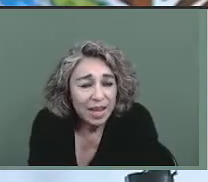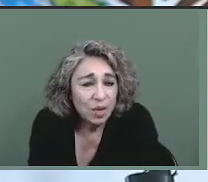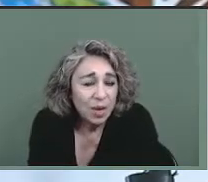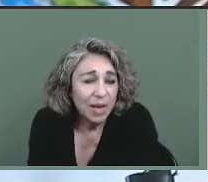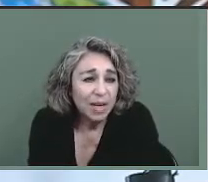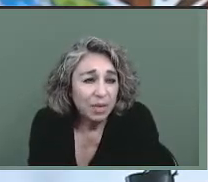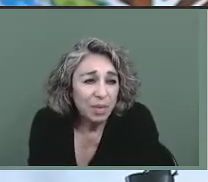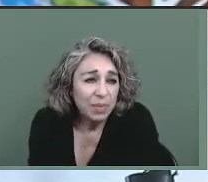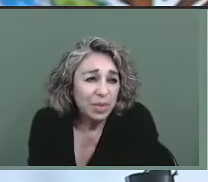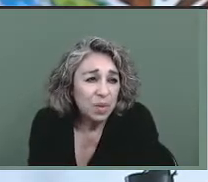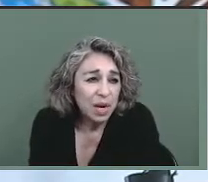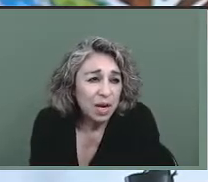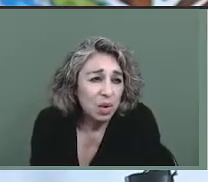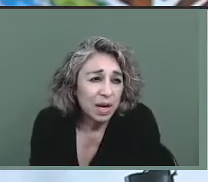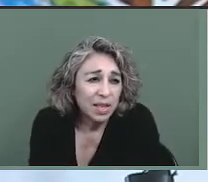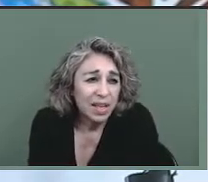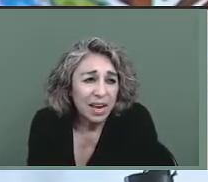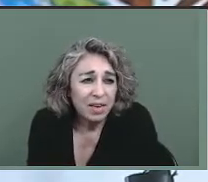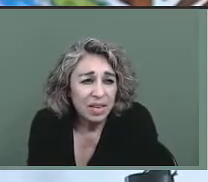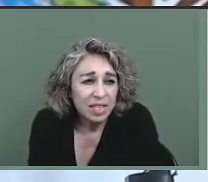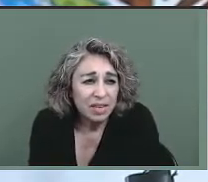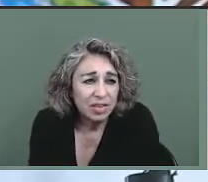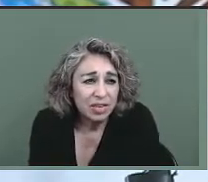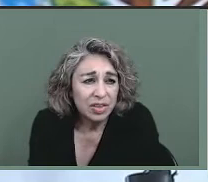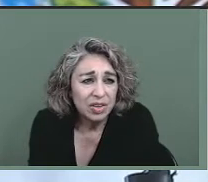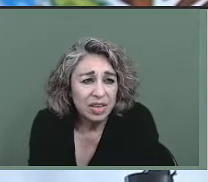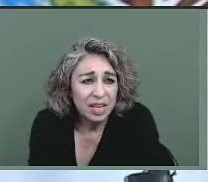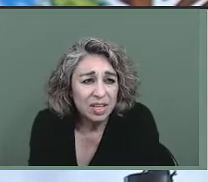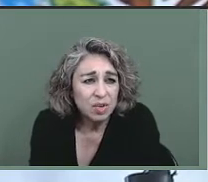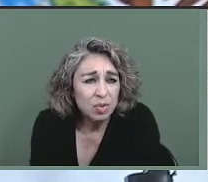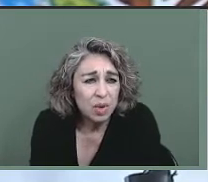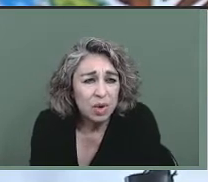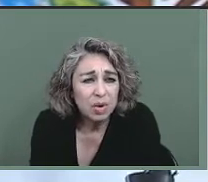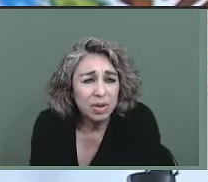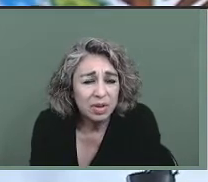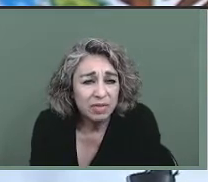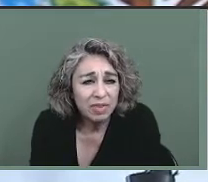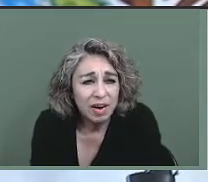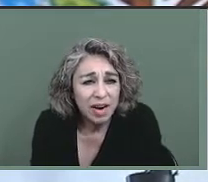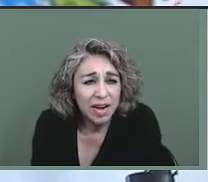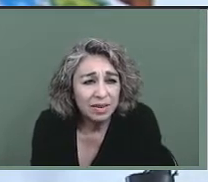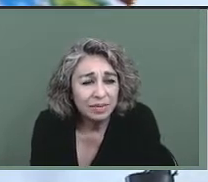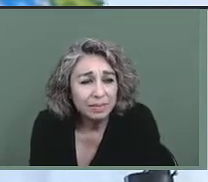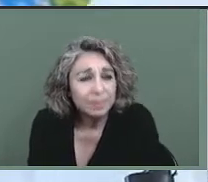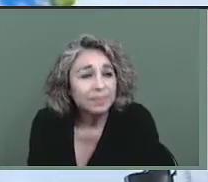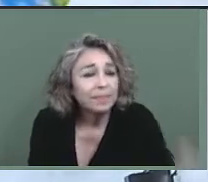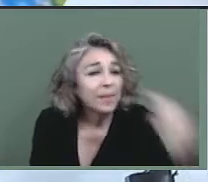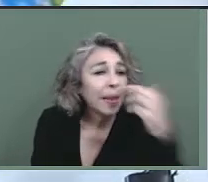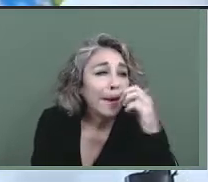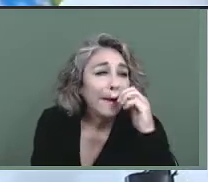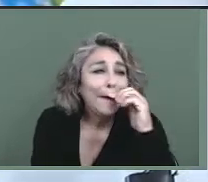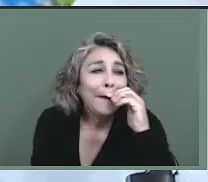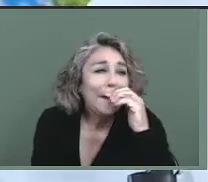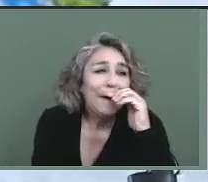and people don't want to go work in the areas that are too rural or far out.